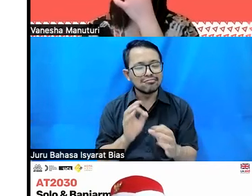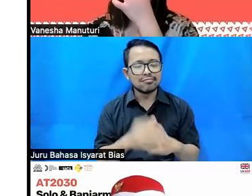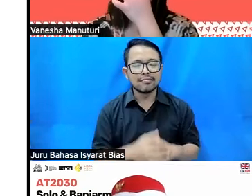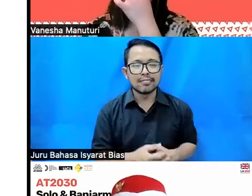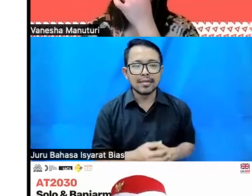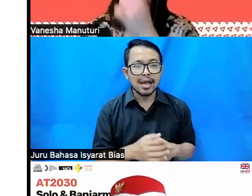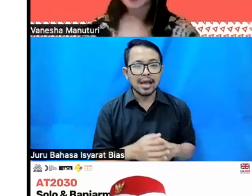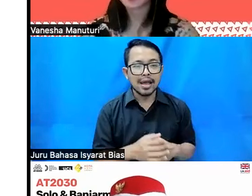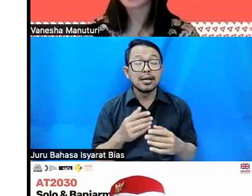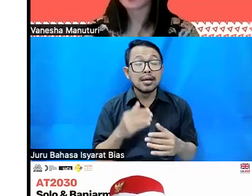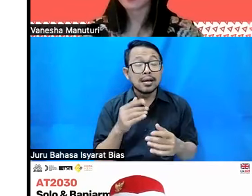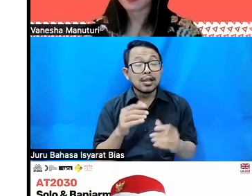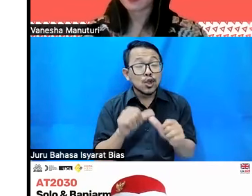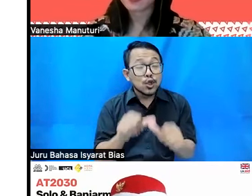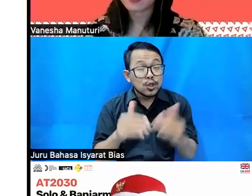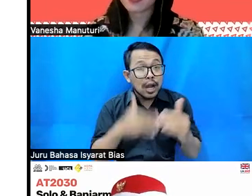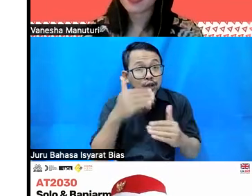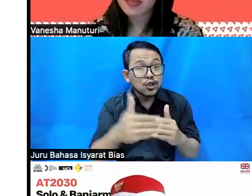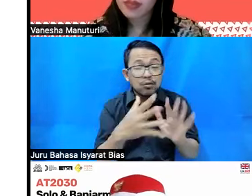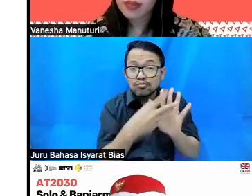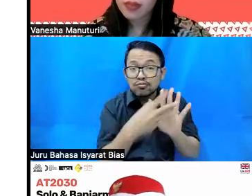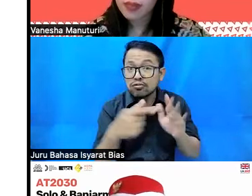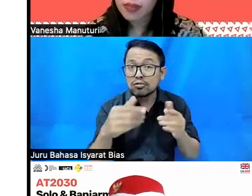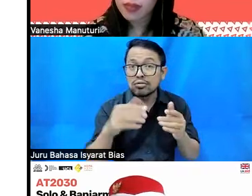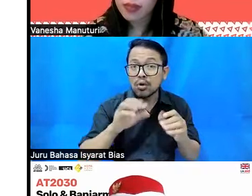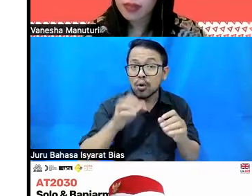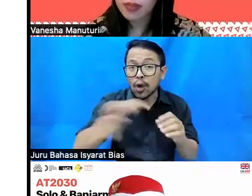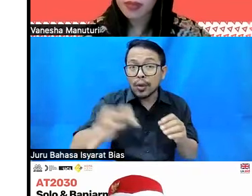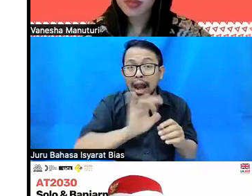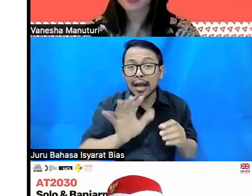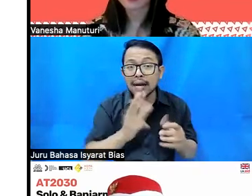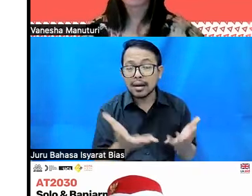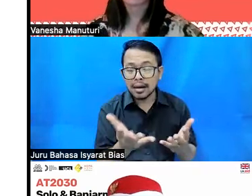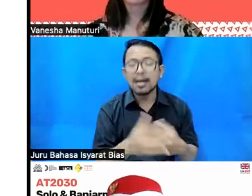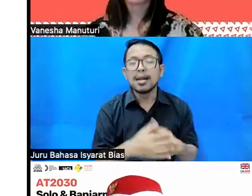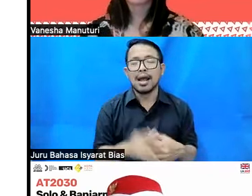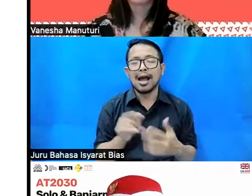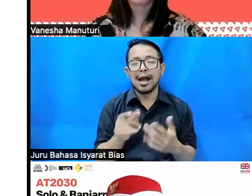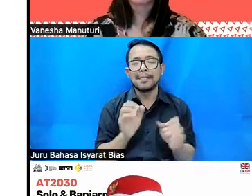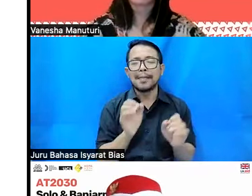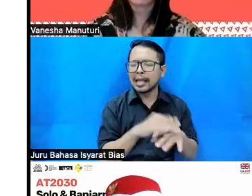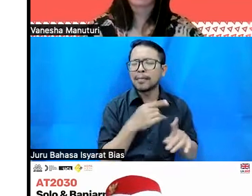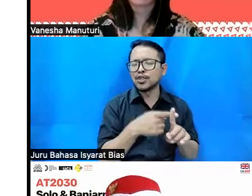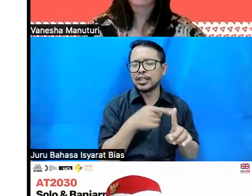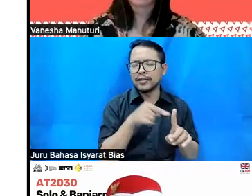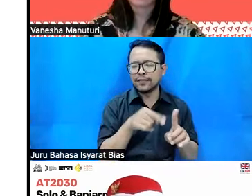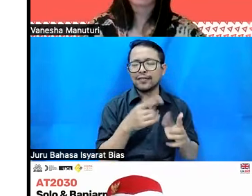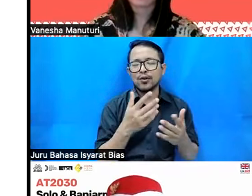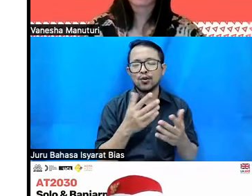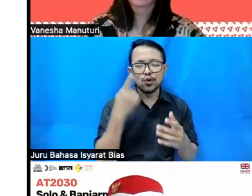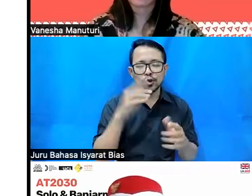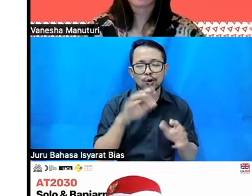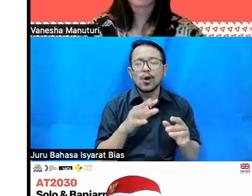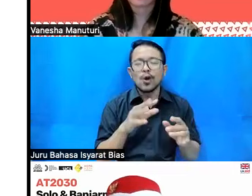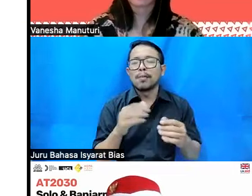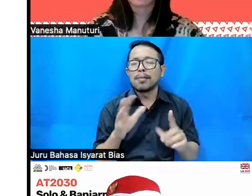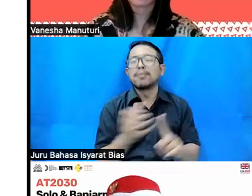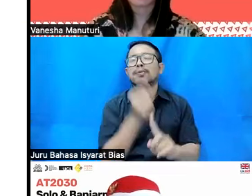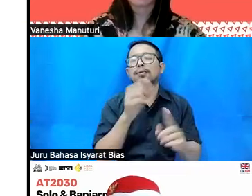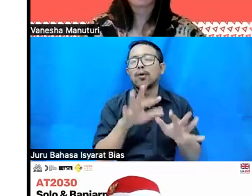is the continuity and replication? Now, good practices in participatory approach